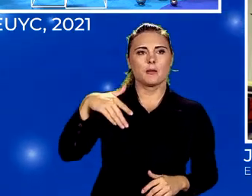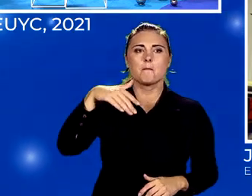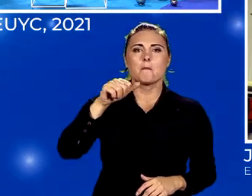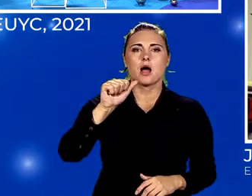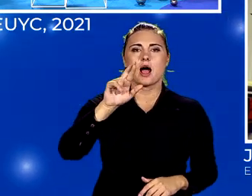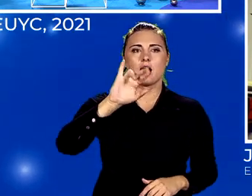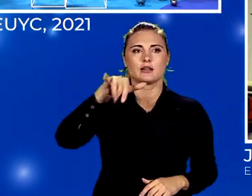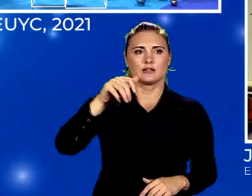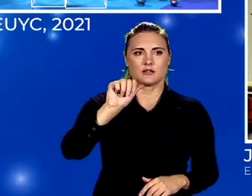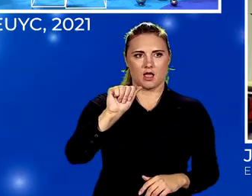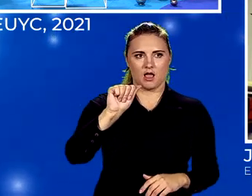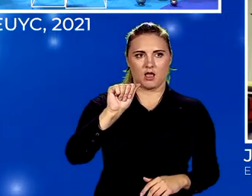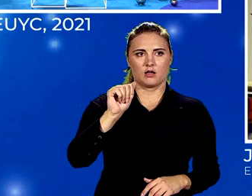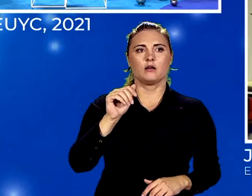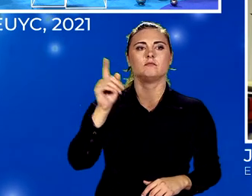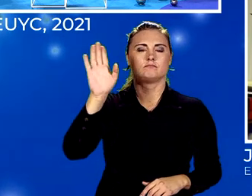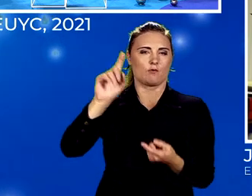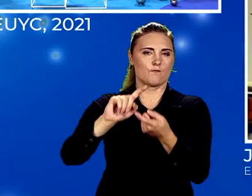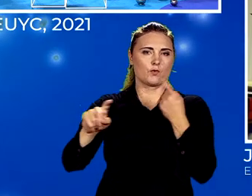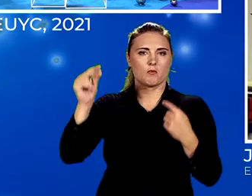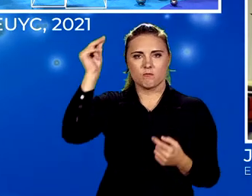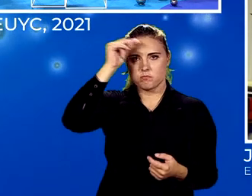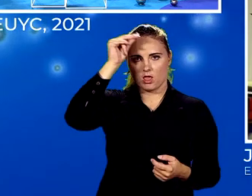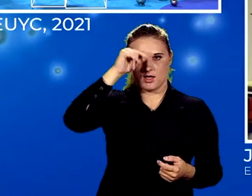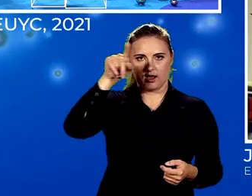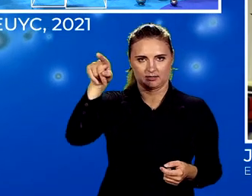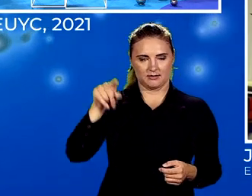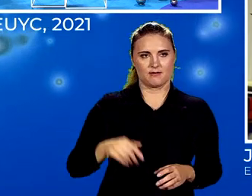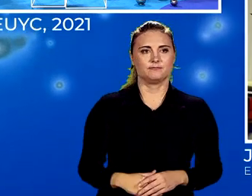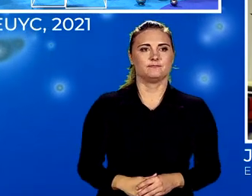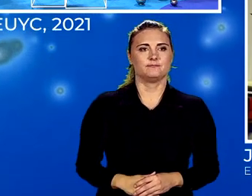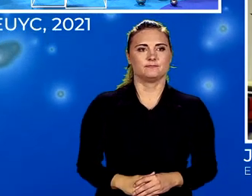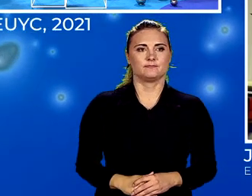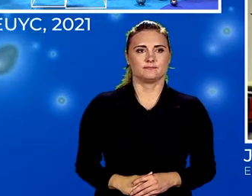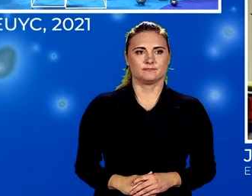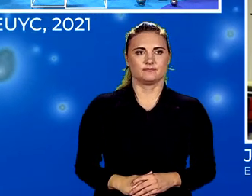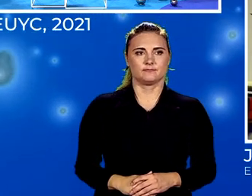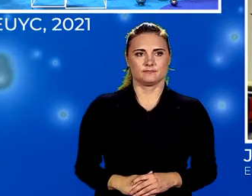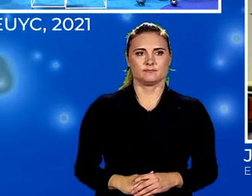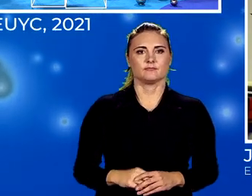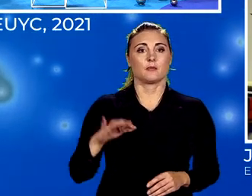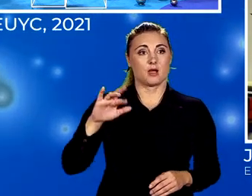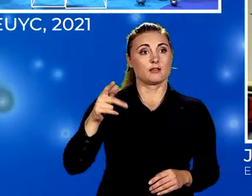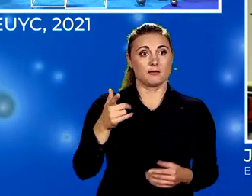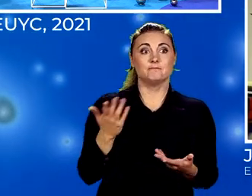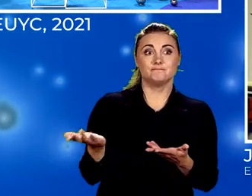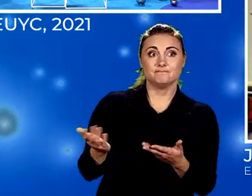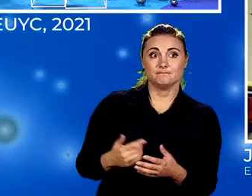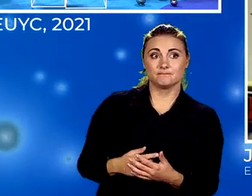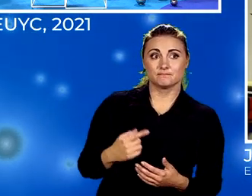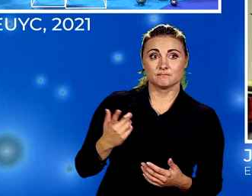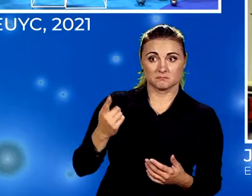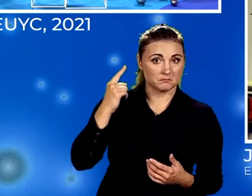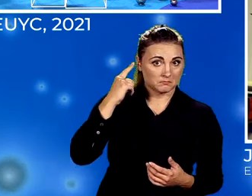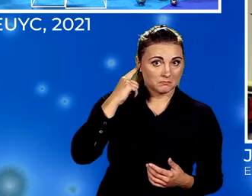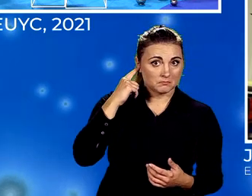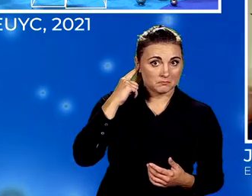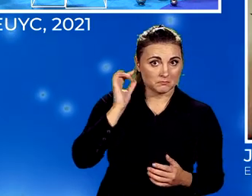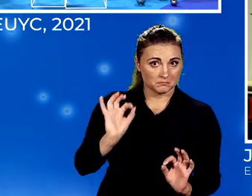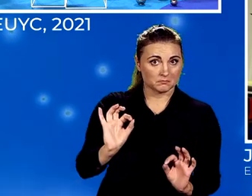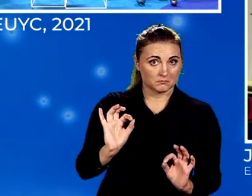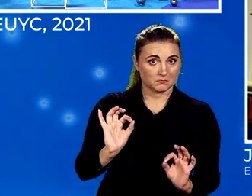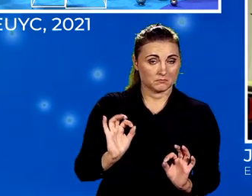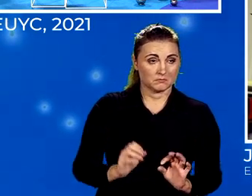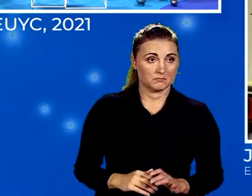us live and will ask the question to our guests. So Maria, do you hear us?